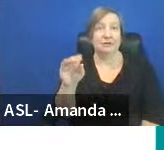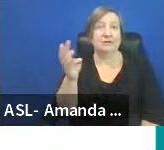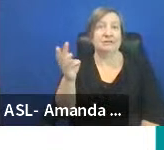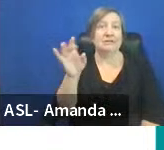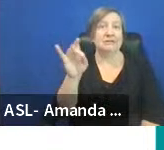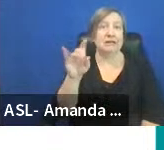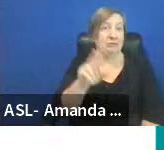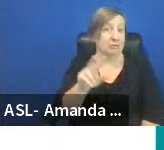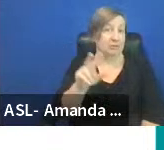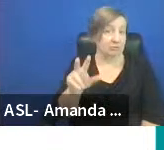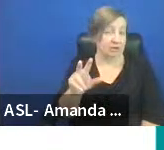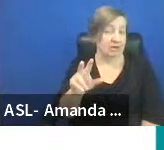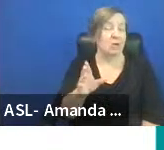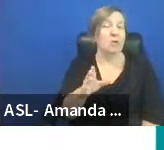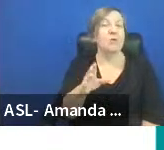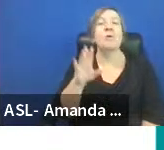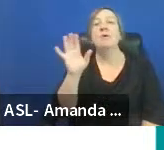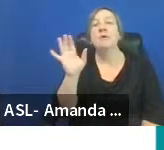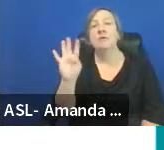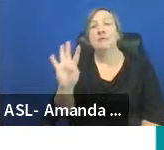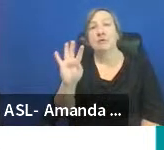669-900-6833 or